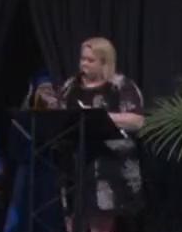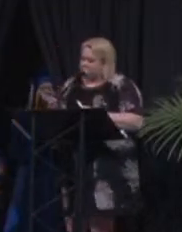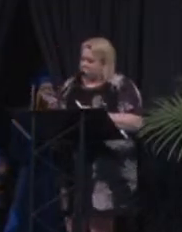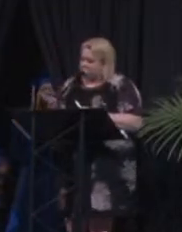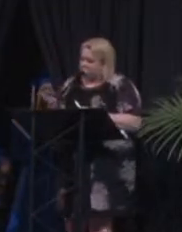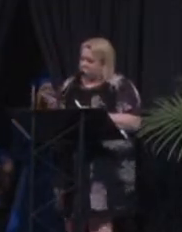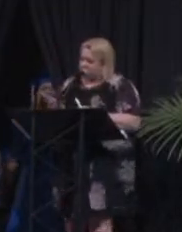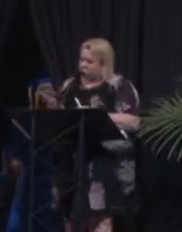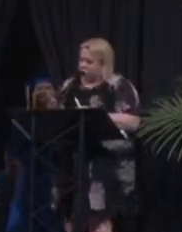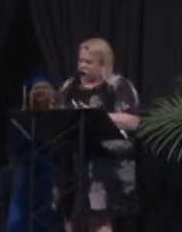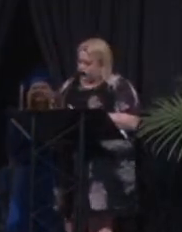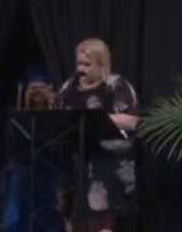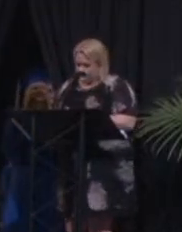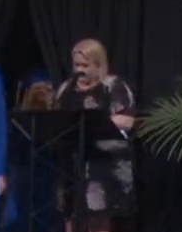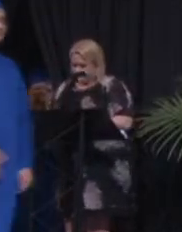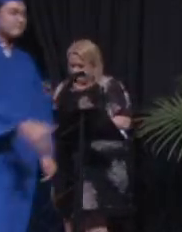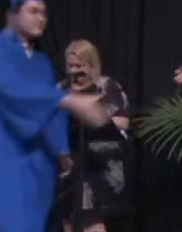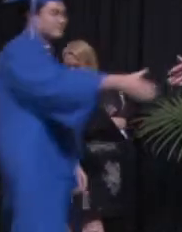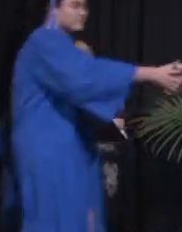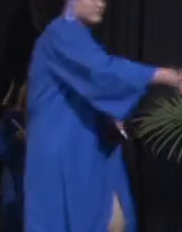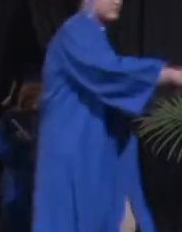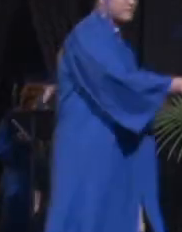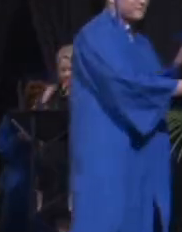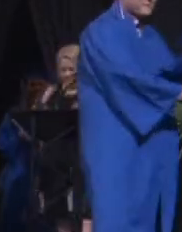Takumi Sandridge Nishihara.